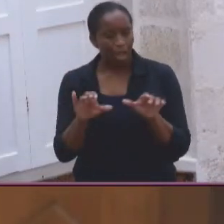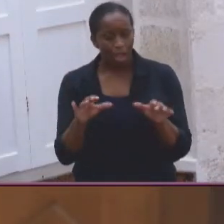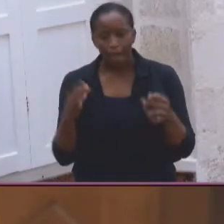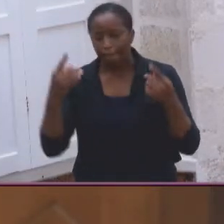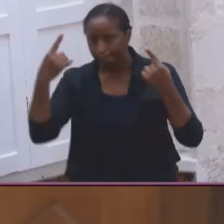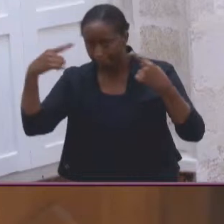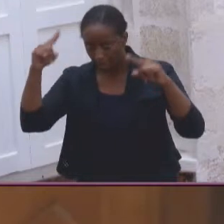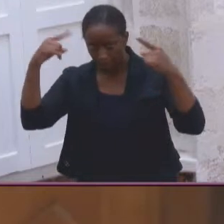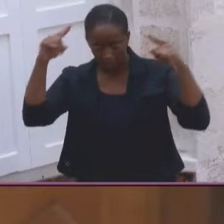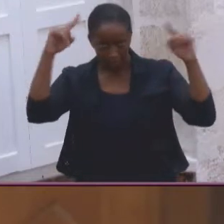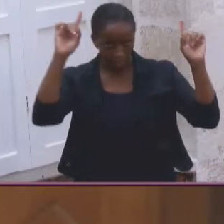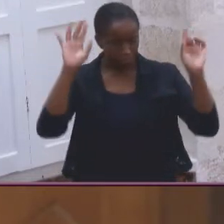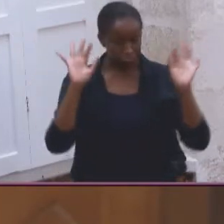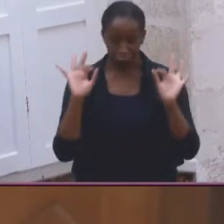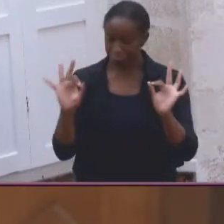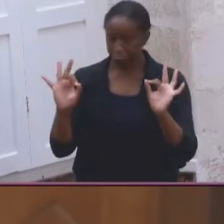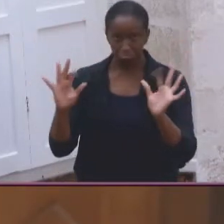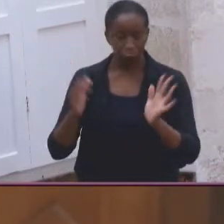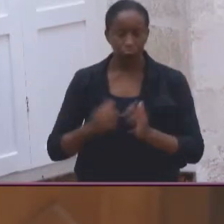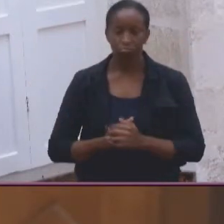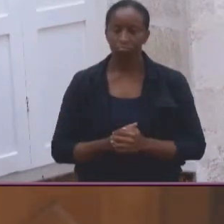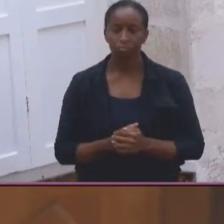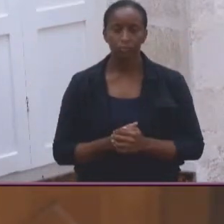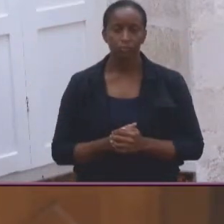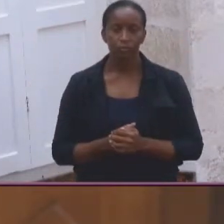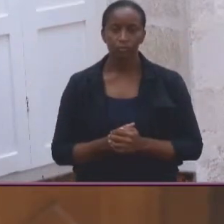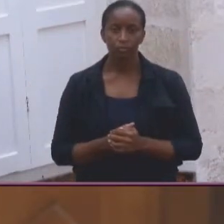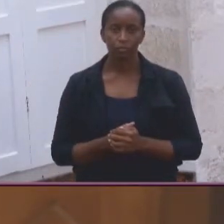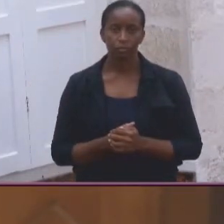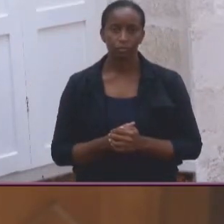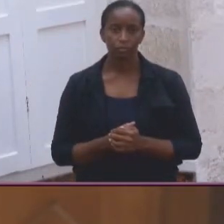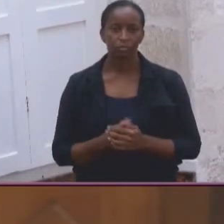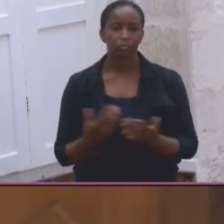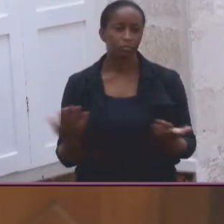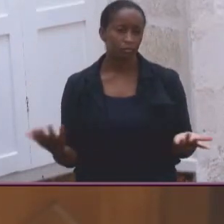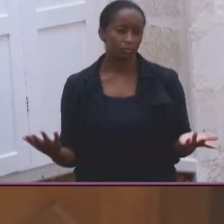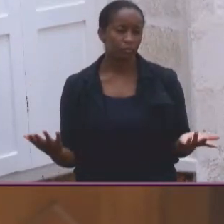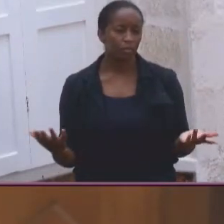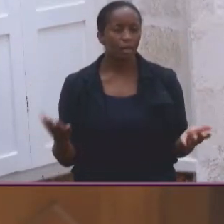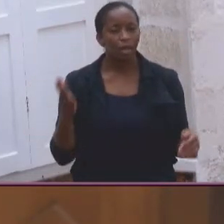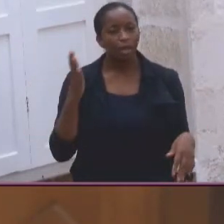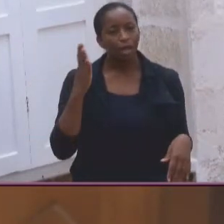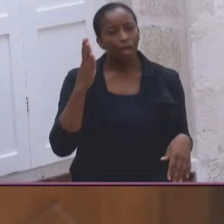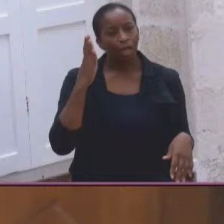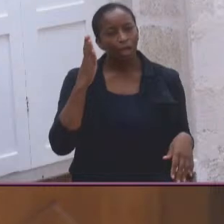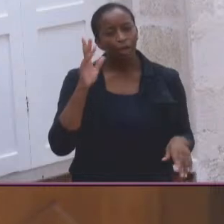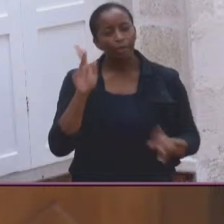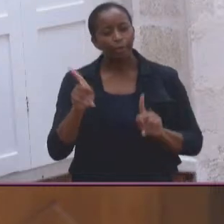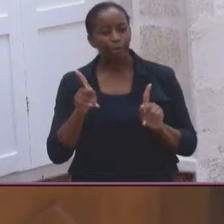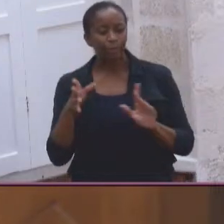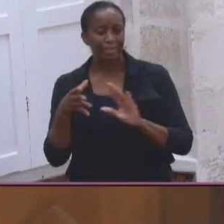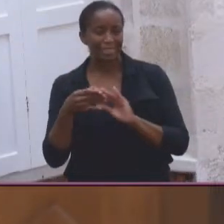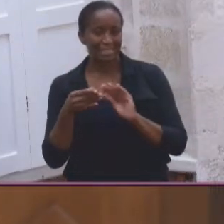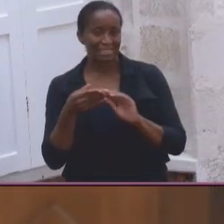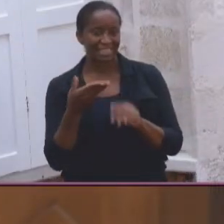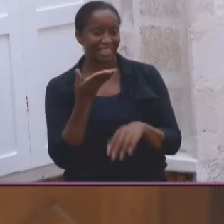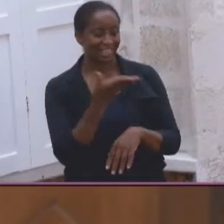Yes, like Santa Maria, I hear people talk about Singapore. I hear people talk about